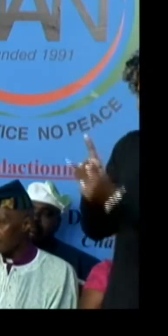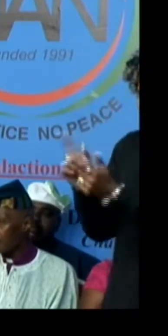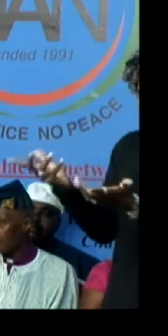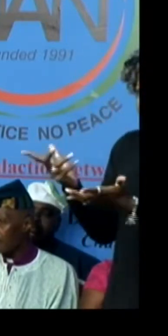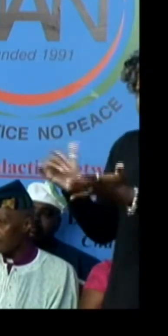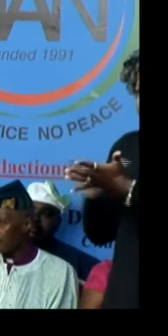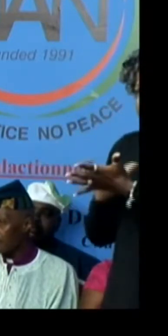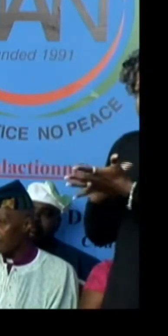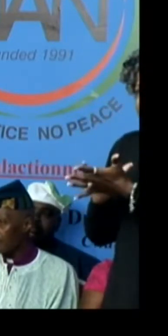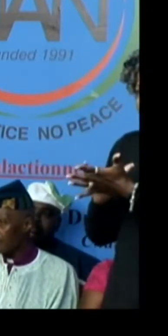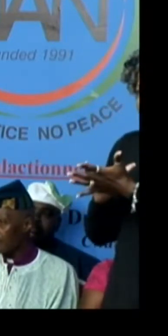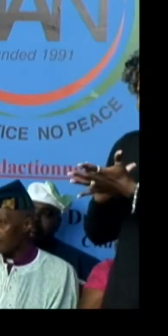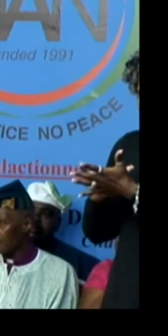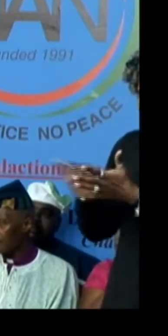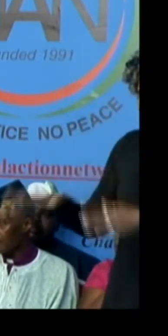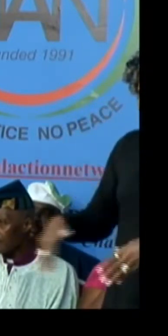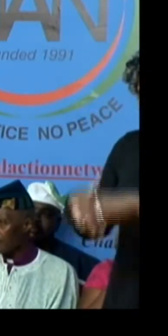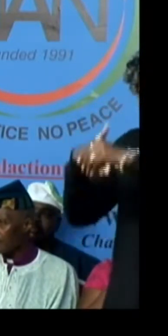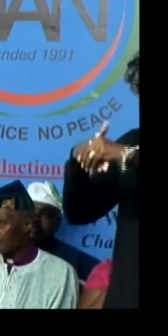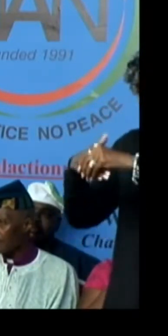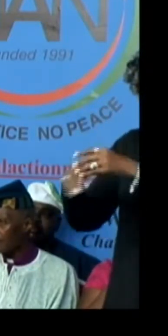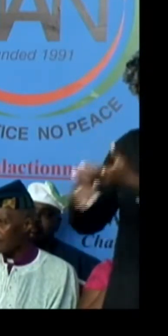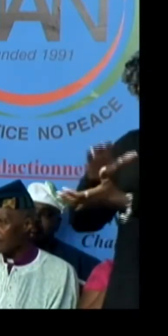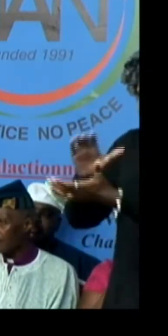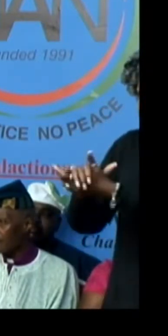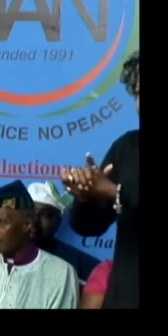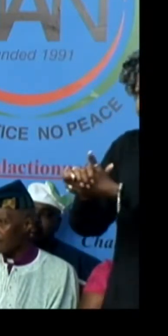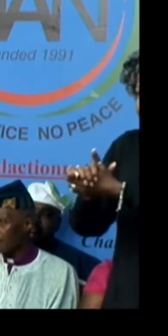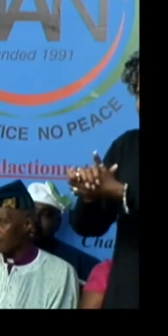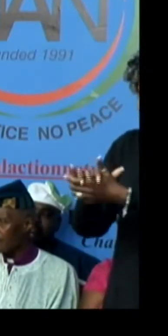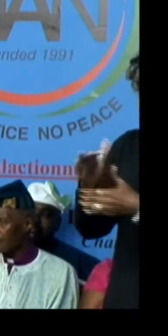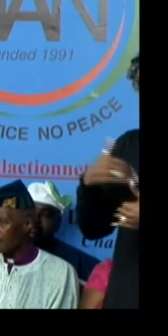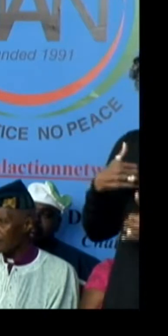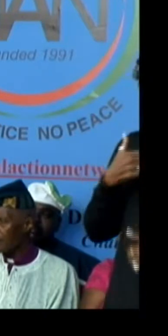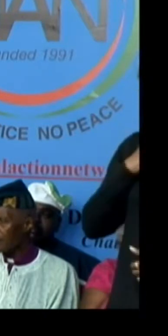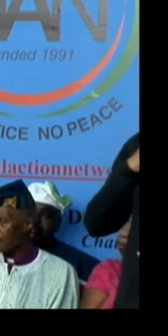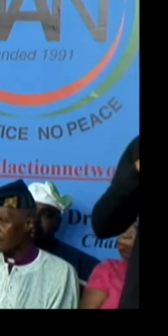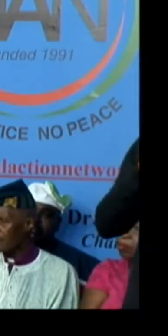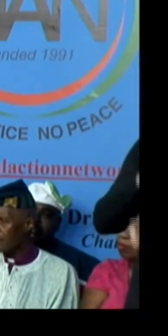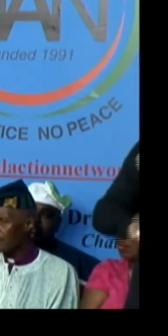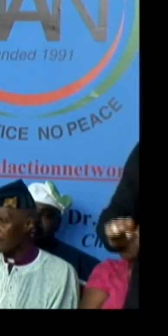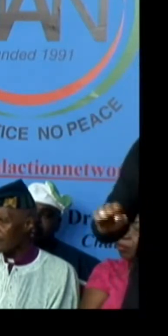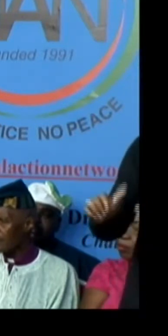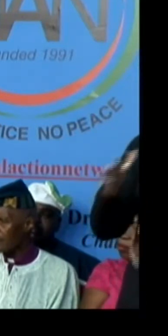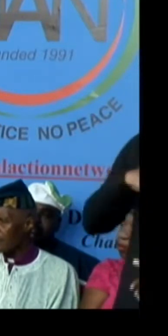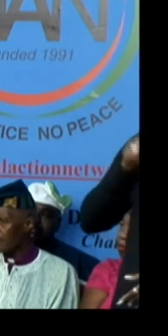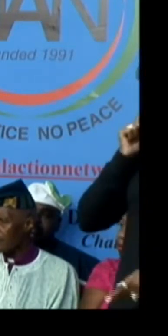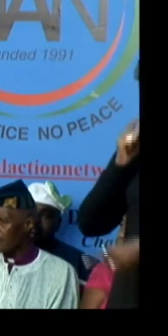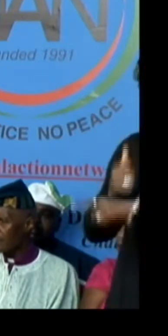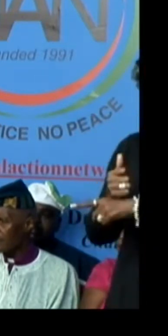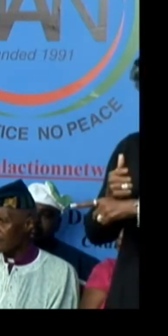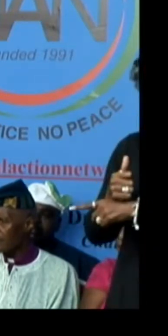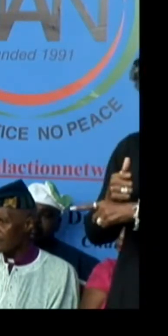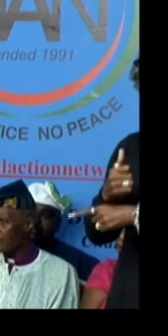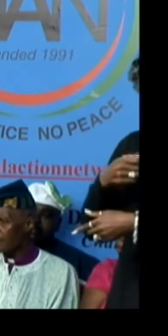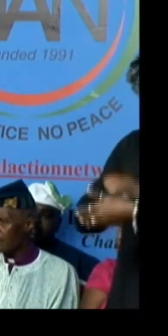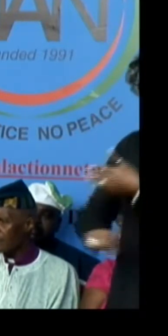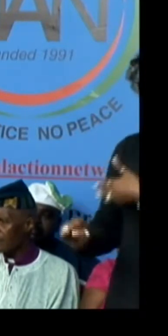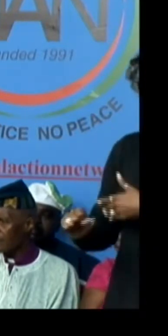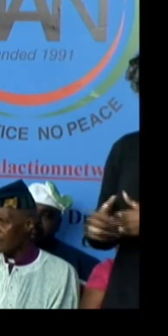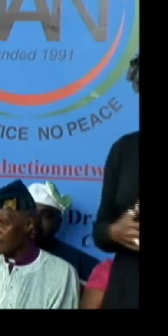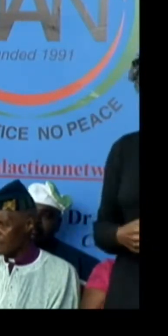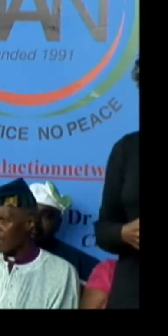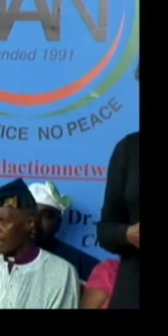had me and my sister. So I was raised and born in the North by